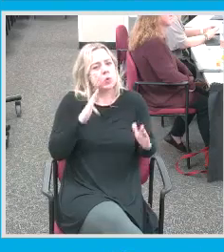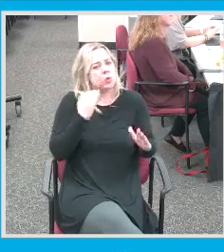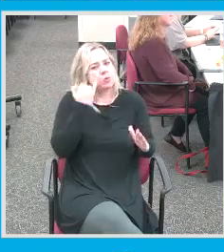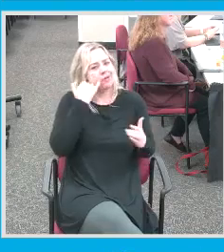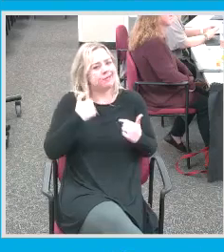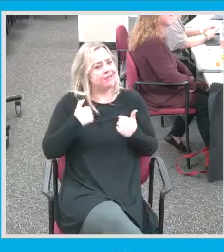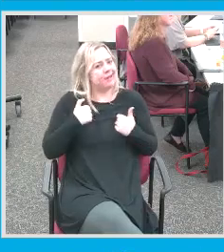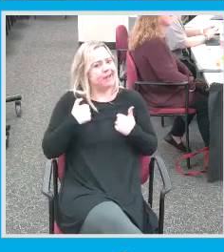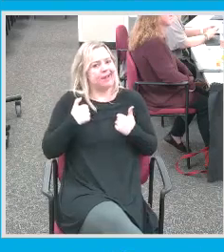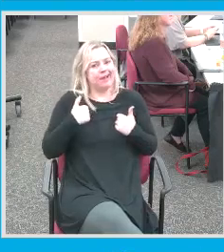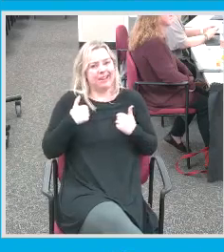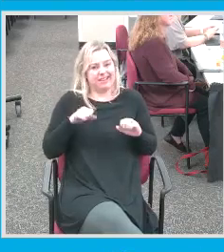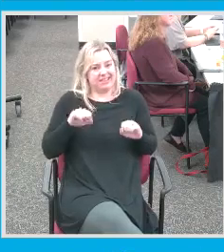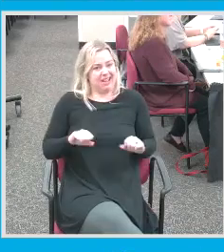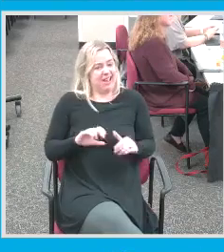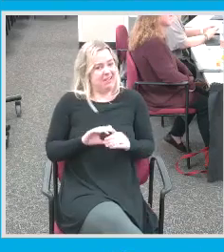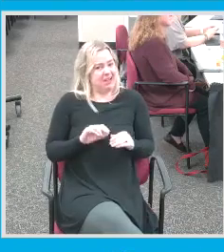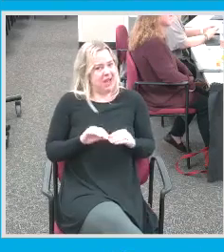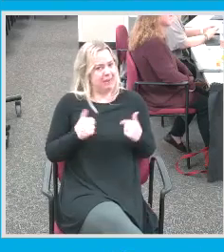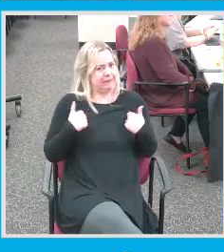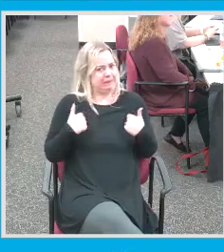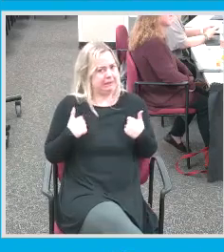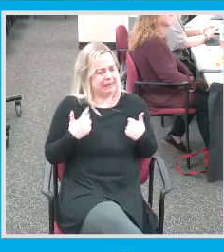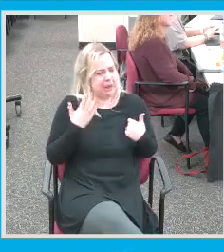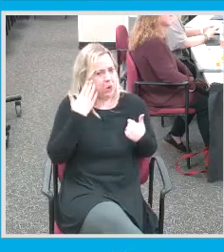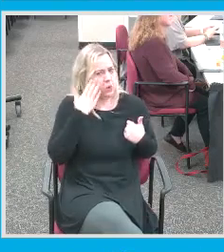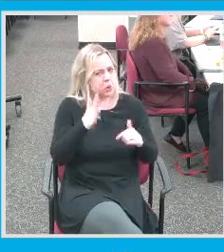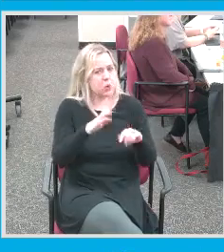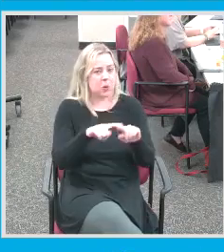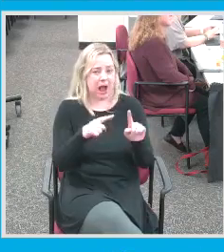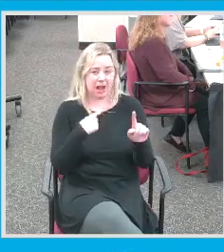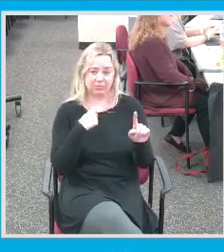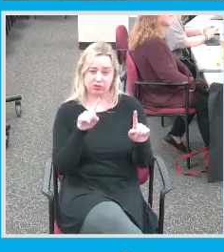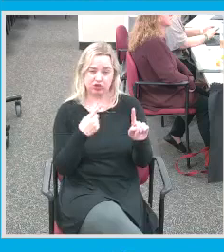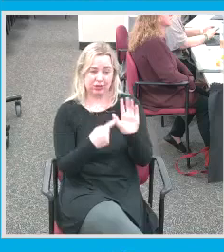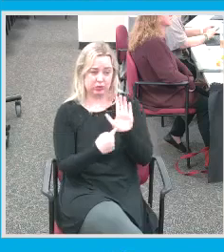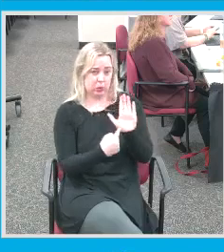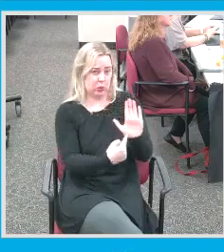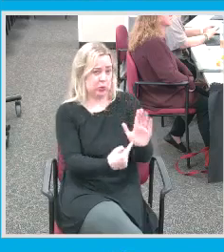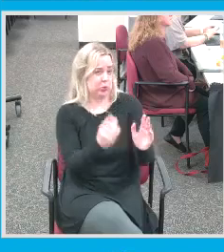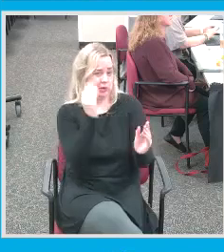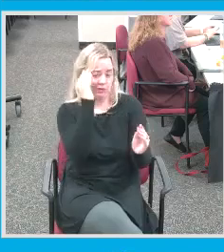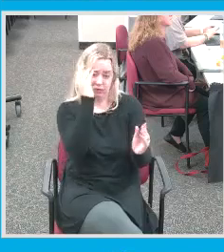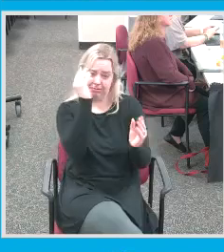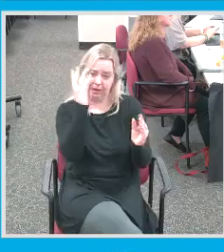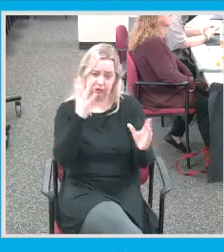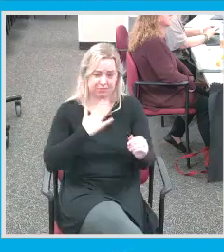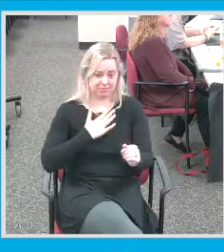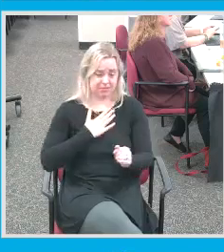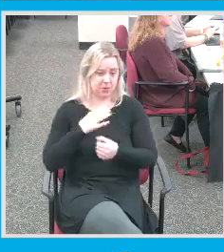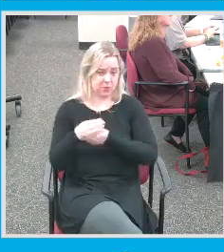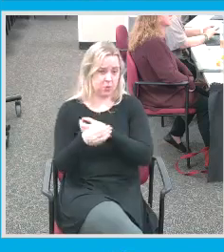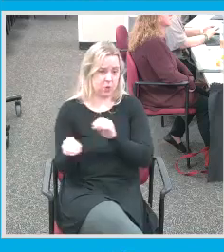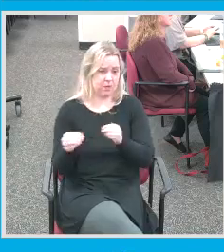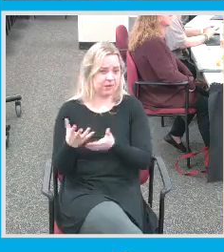to comment on that. I'm giving you the information that my office